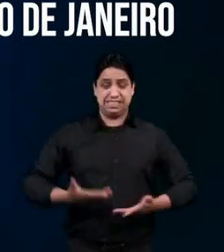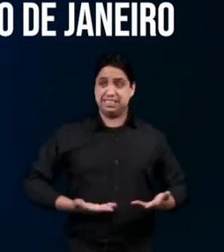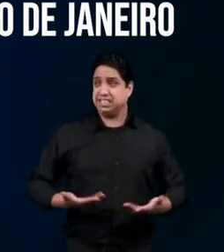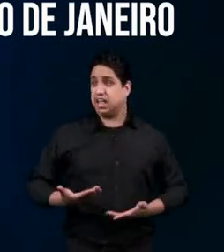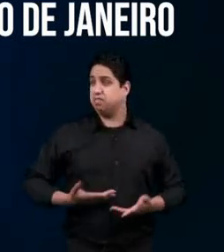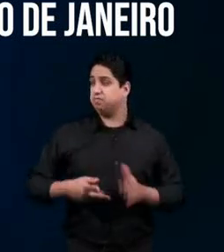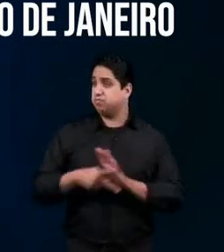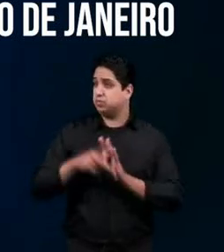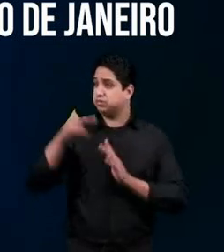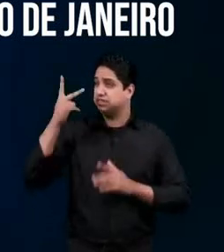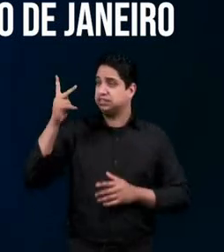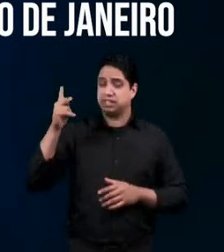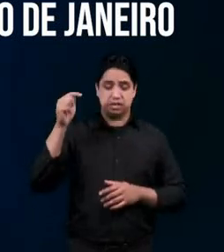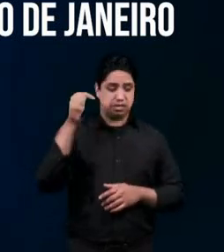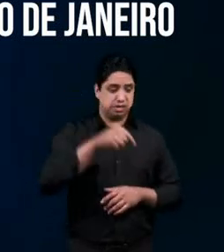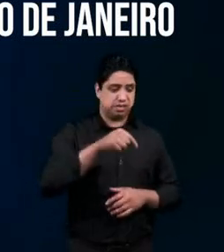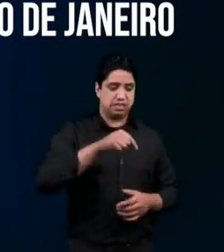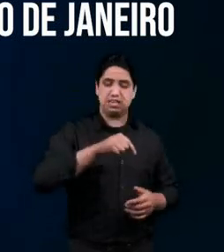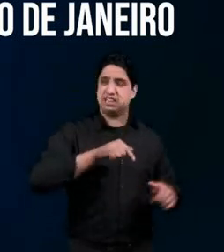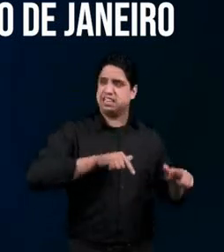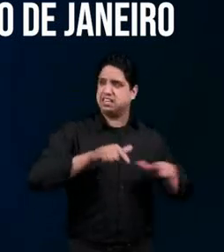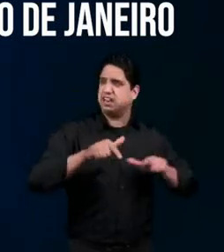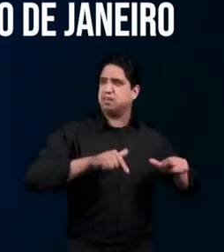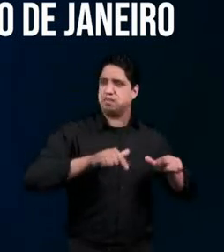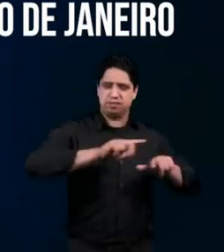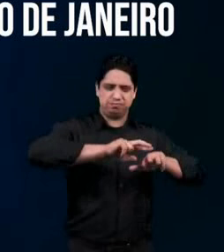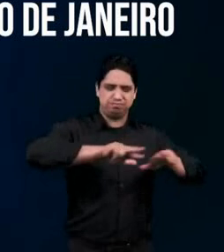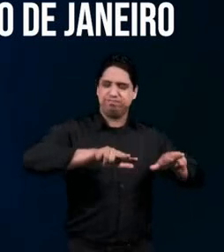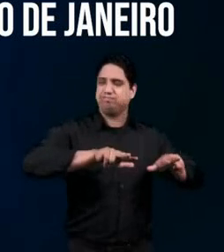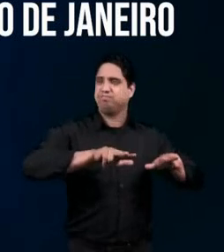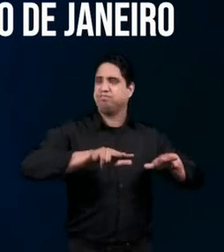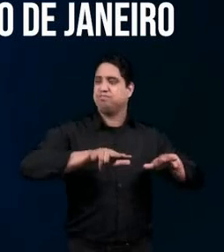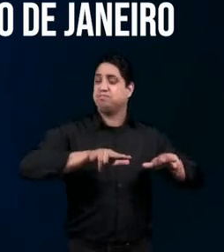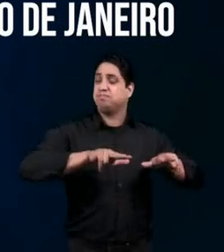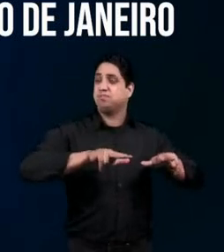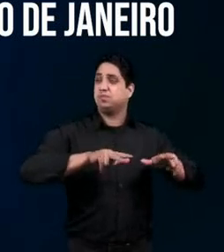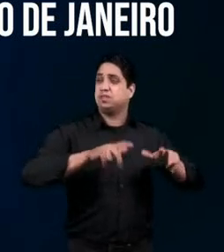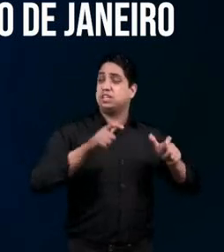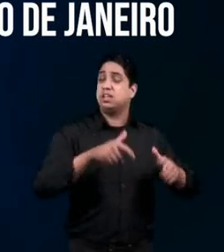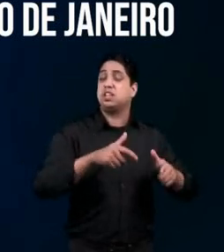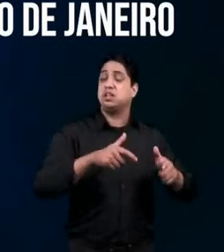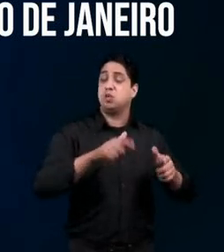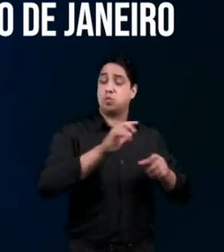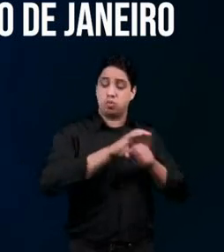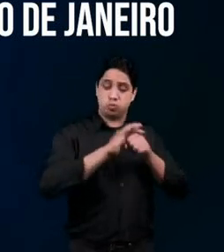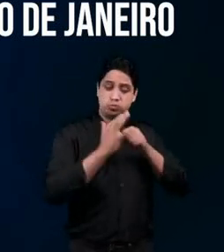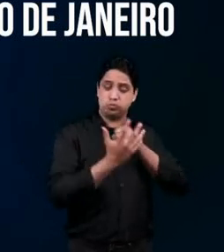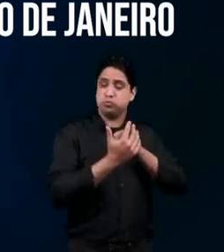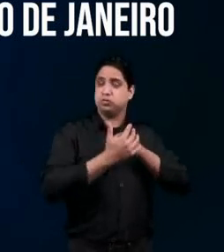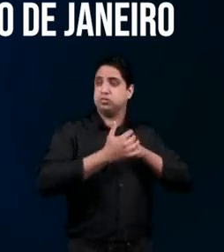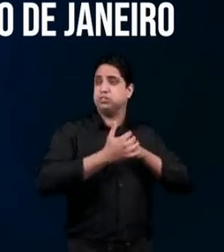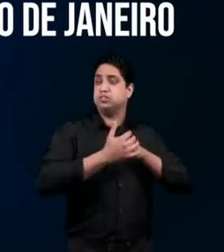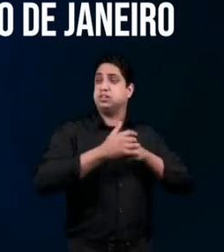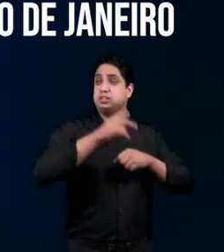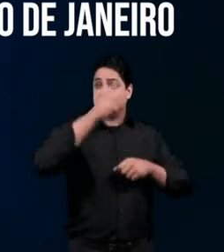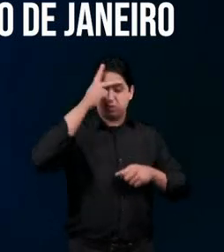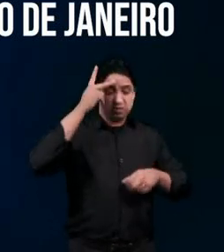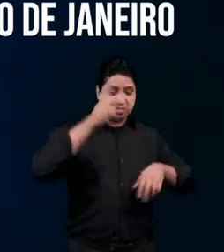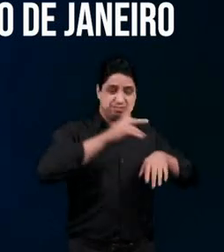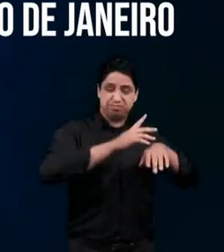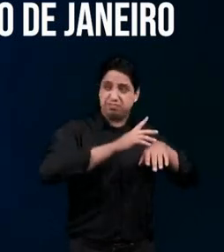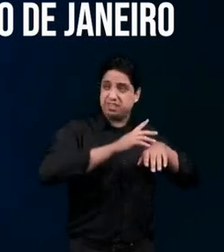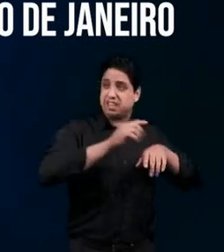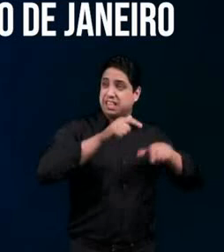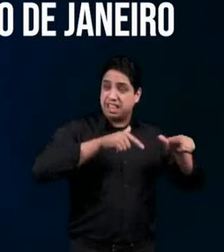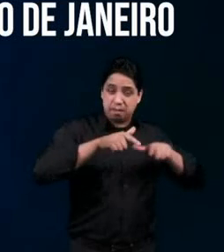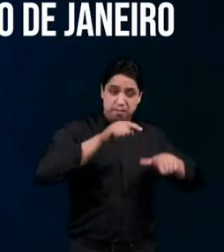We pray for our friends and brethren who are at the front of this battle of COVID-19,